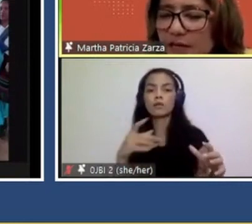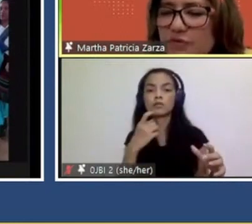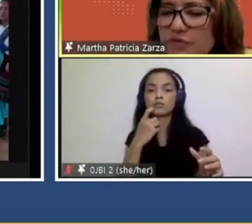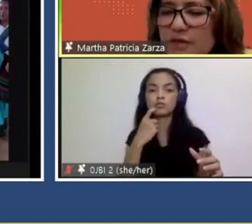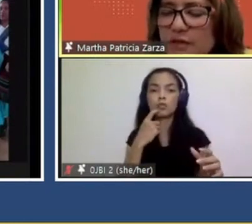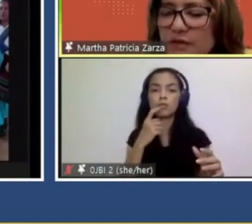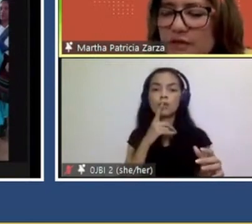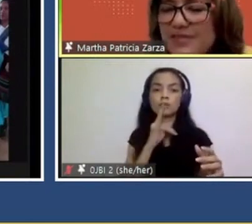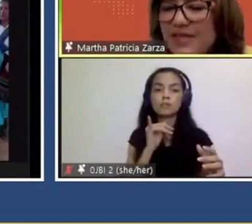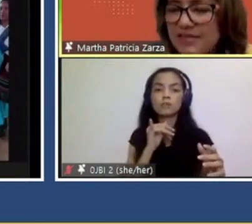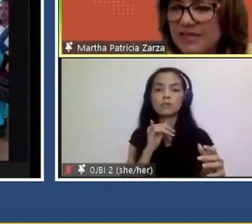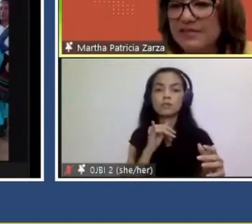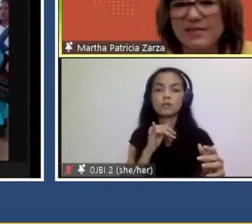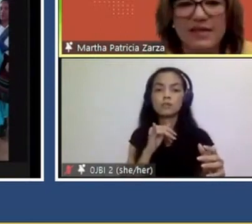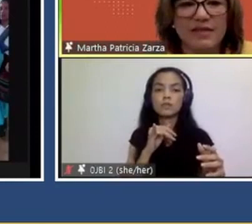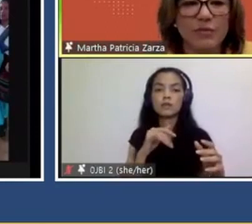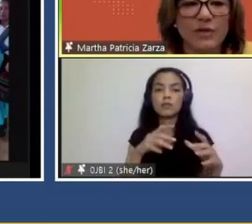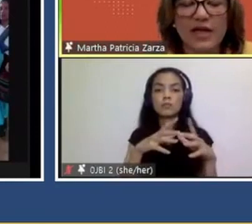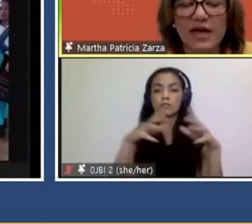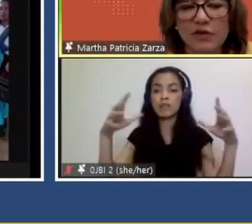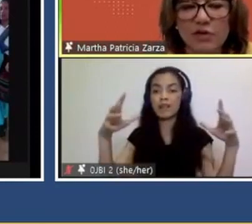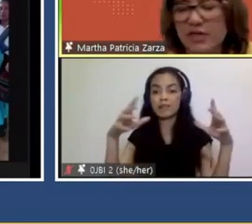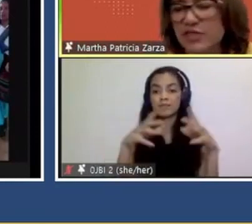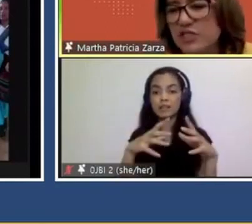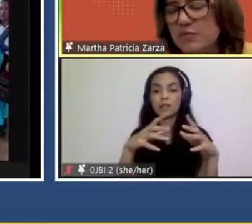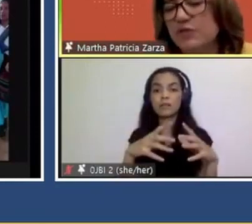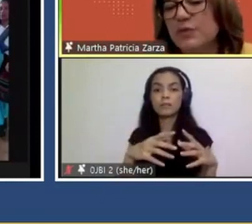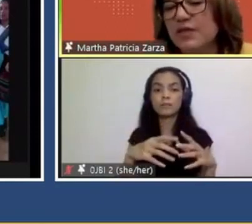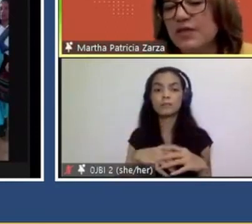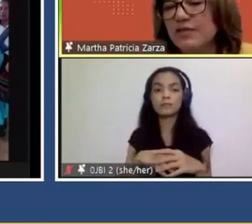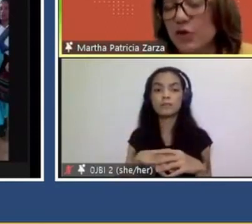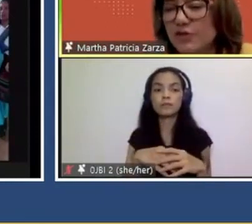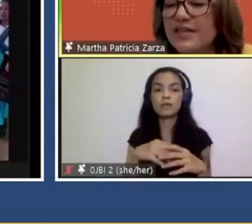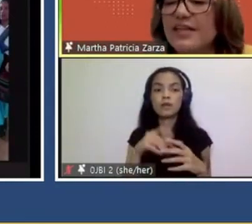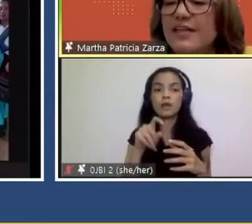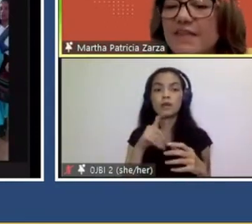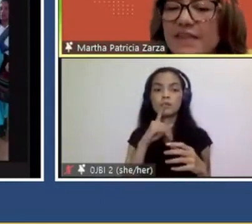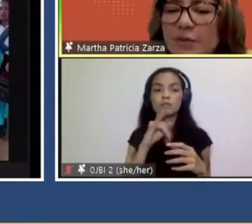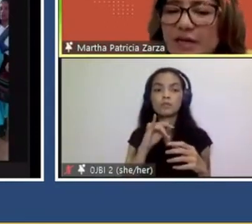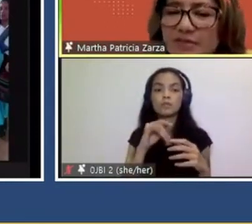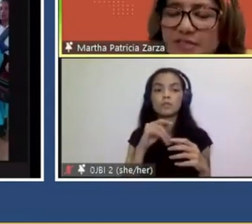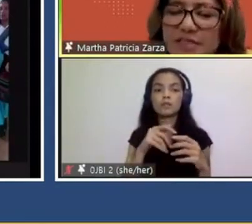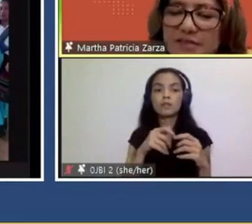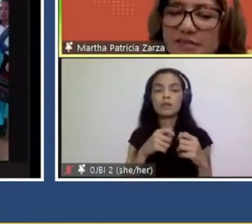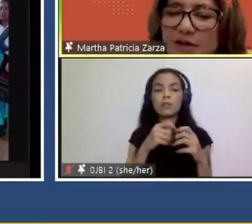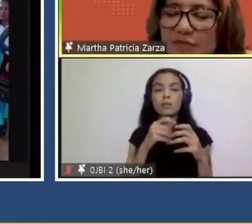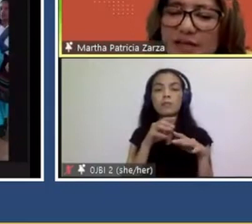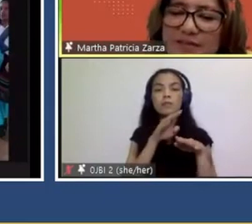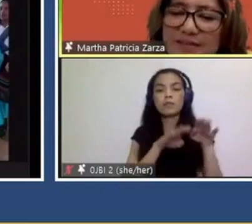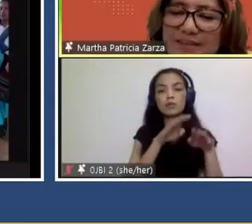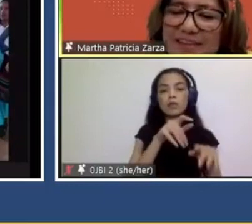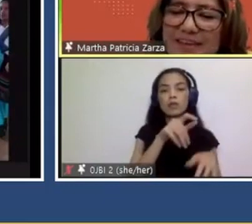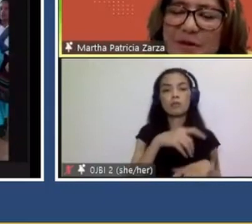find out the sizes. There were ergonomic adjustments to be done. There were interesting